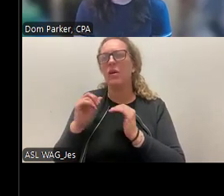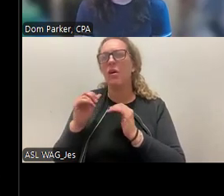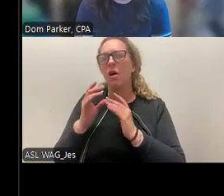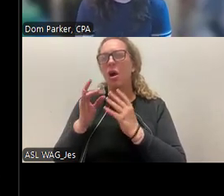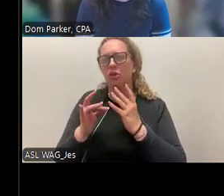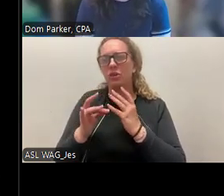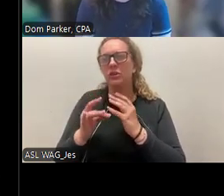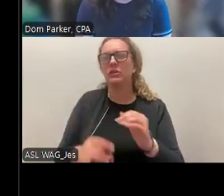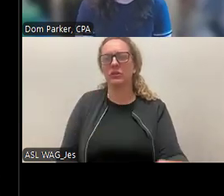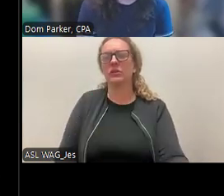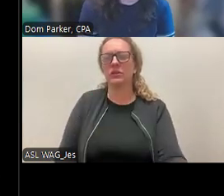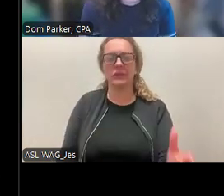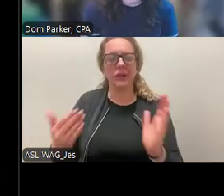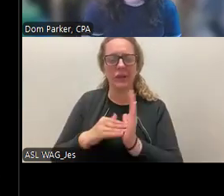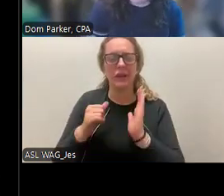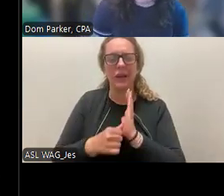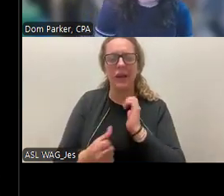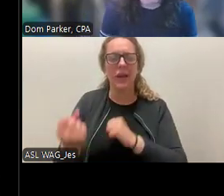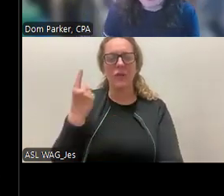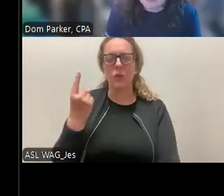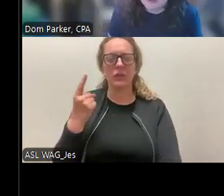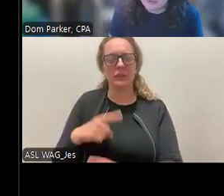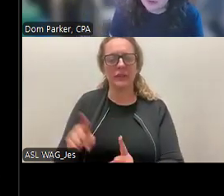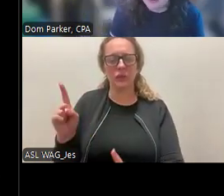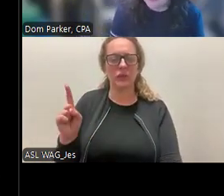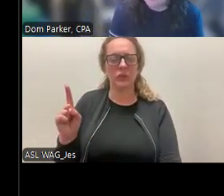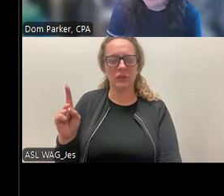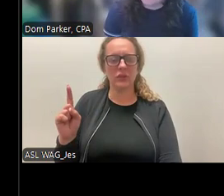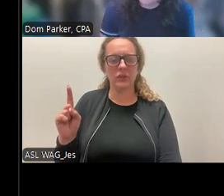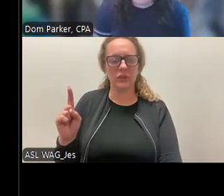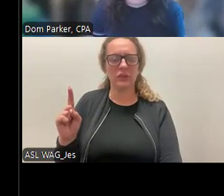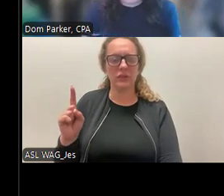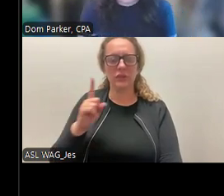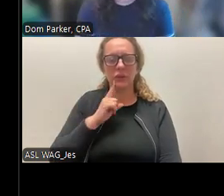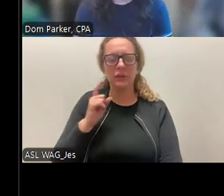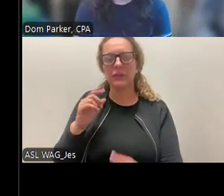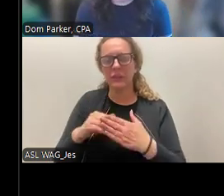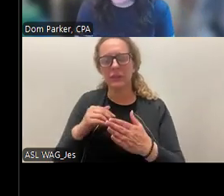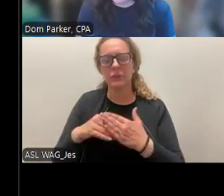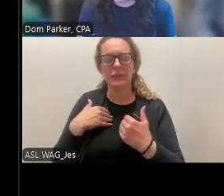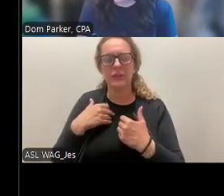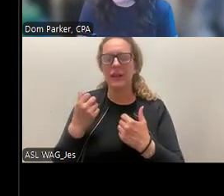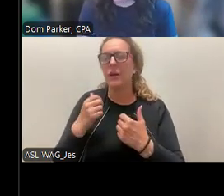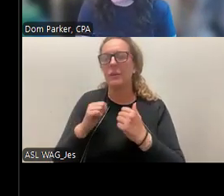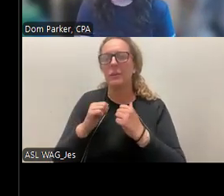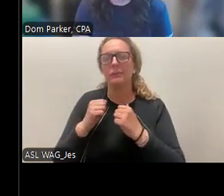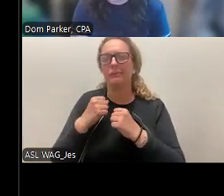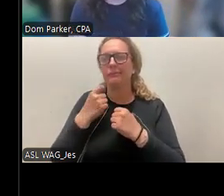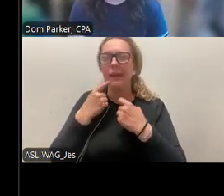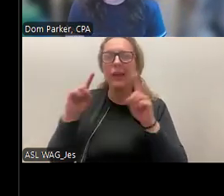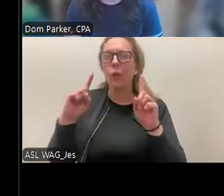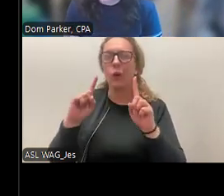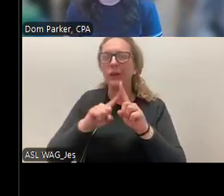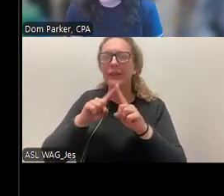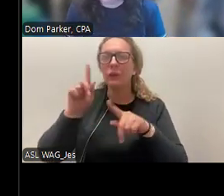for you. Because again, everyone is different, and that's the beauty of accessibility, is like how do we make things work for so many different people by having